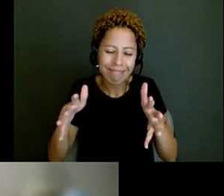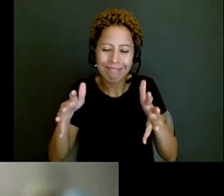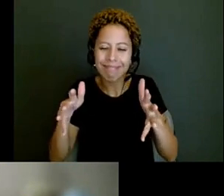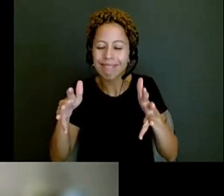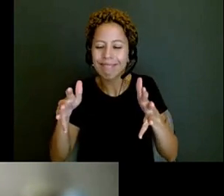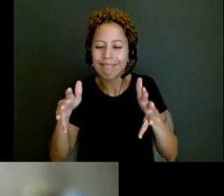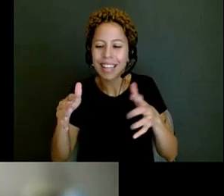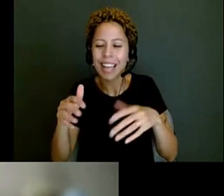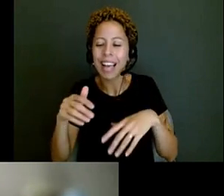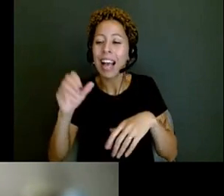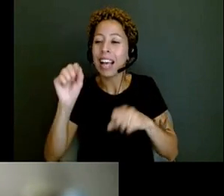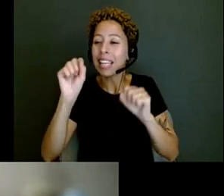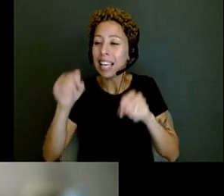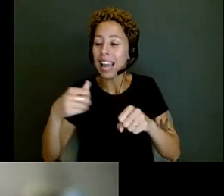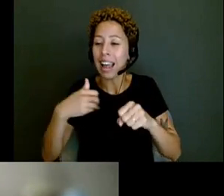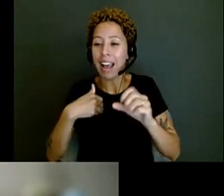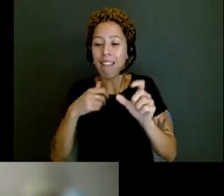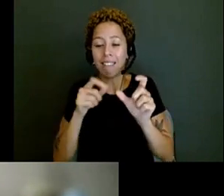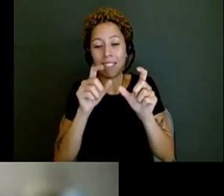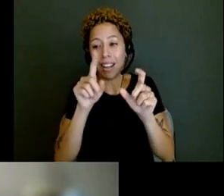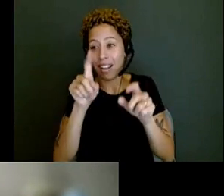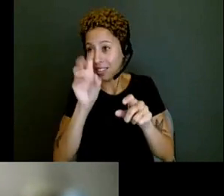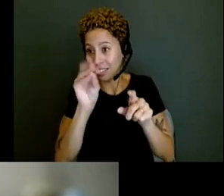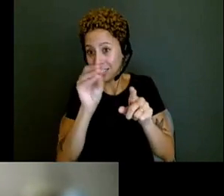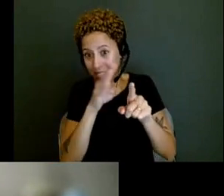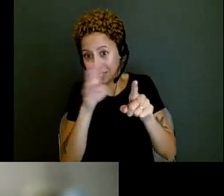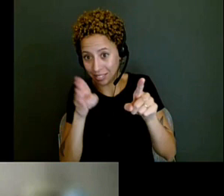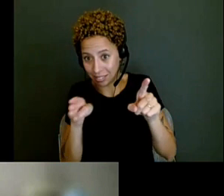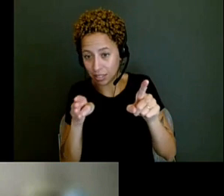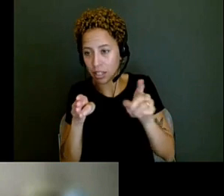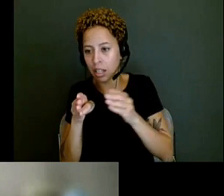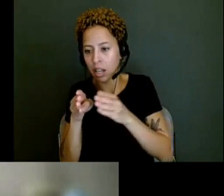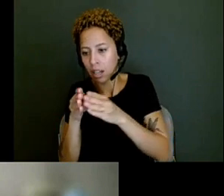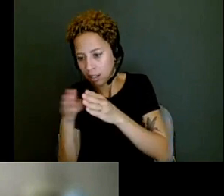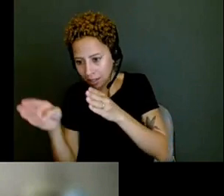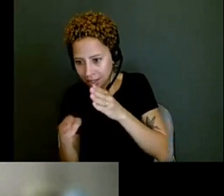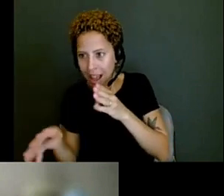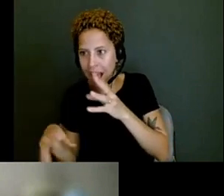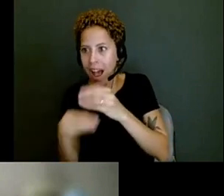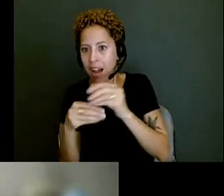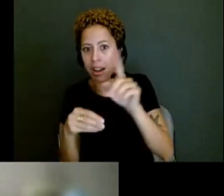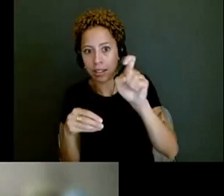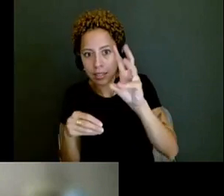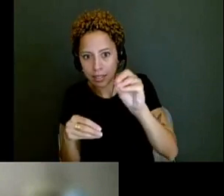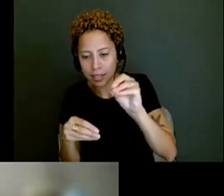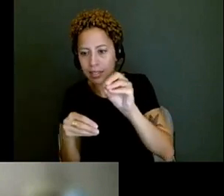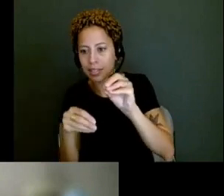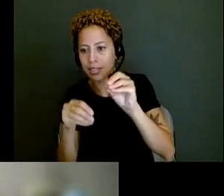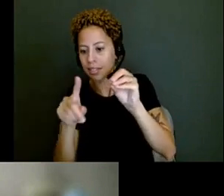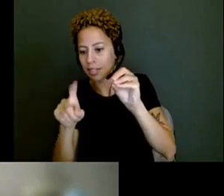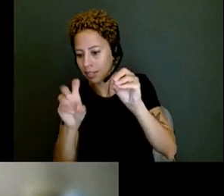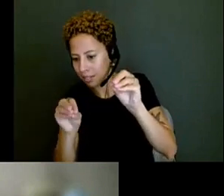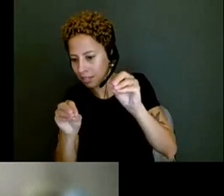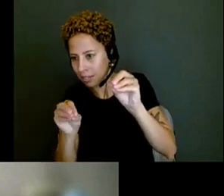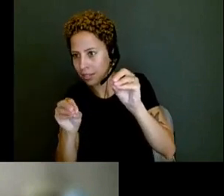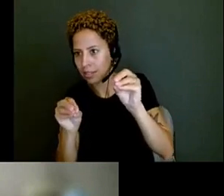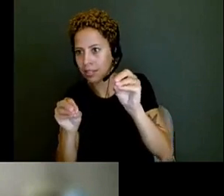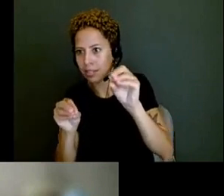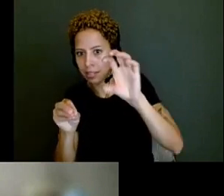multiple segments strung together. And if you exceed 160, like one message with 160